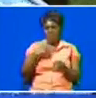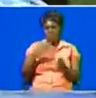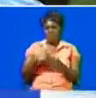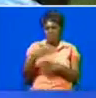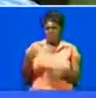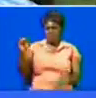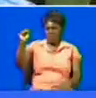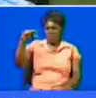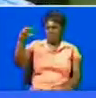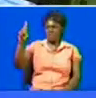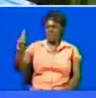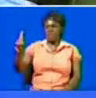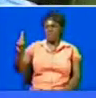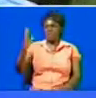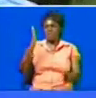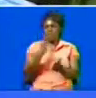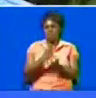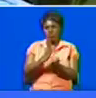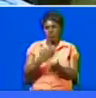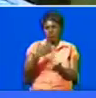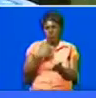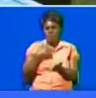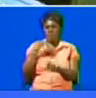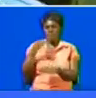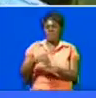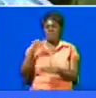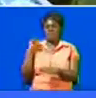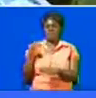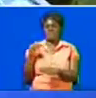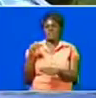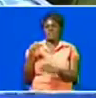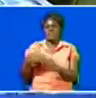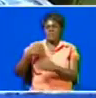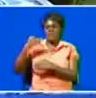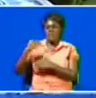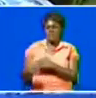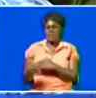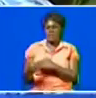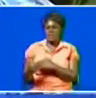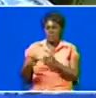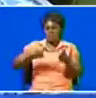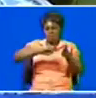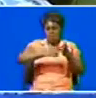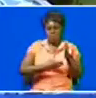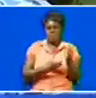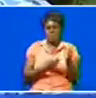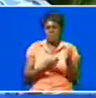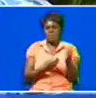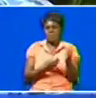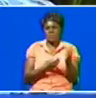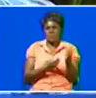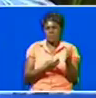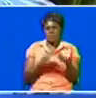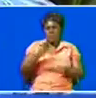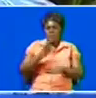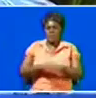SGR. Definitely there will be some form of repercussions as to the next contract in terms